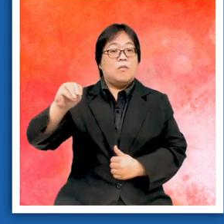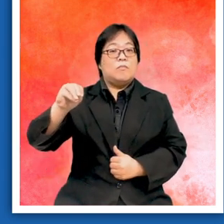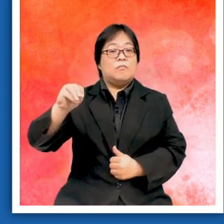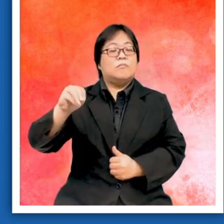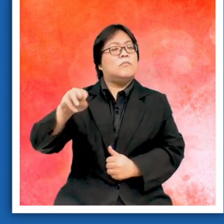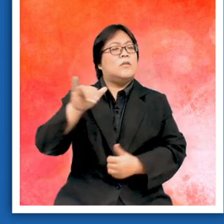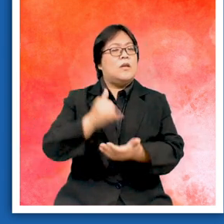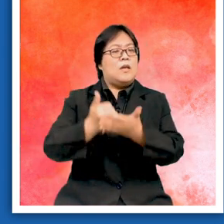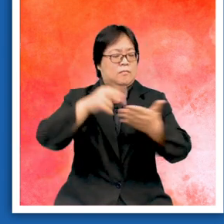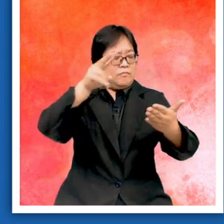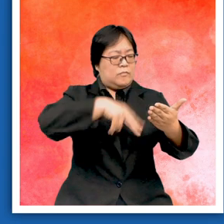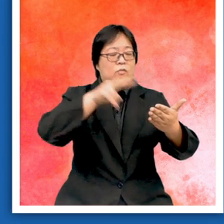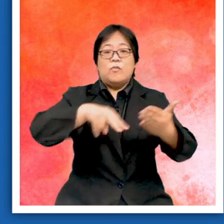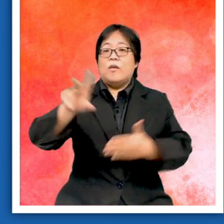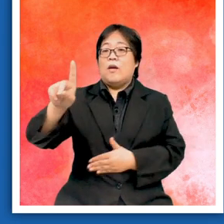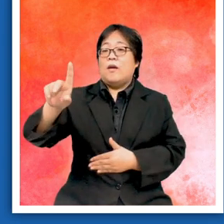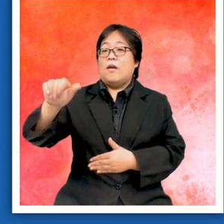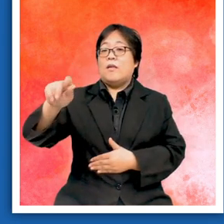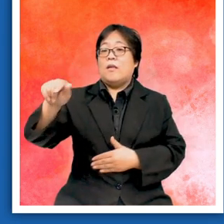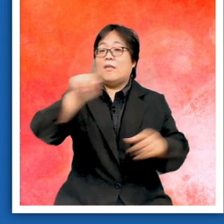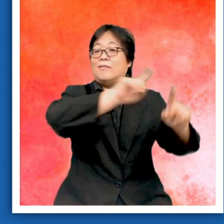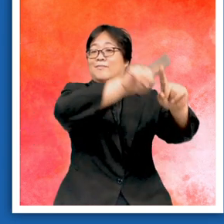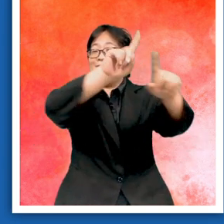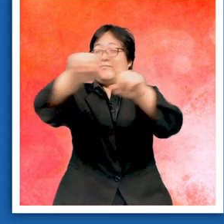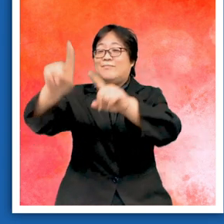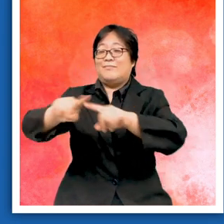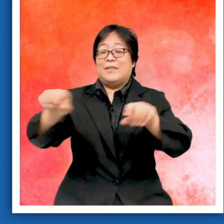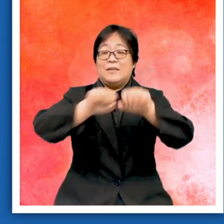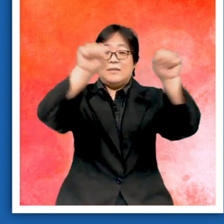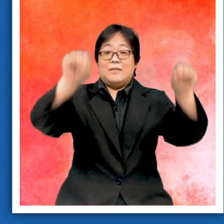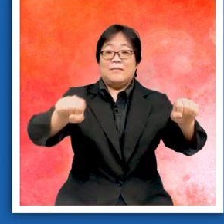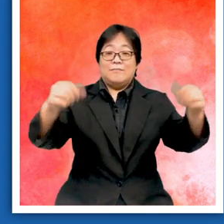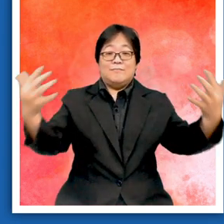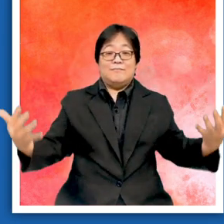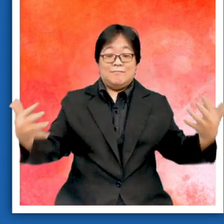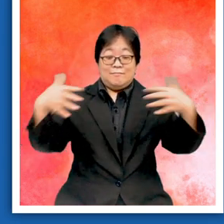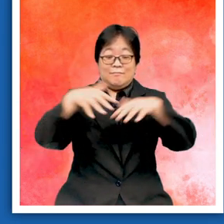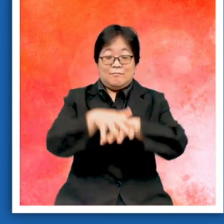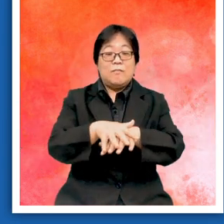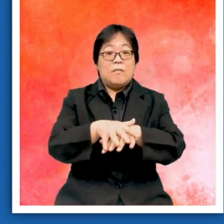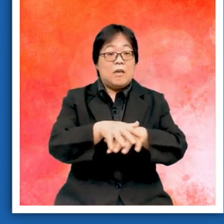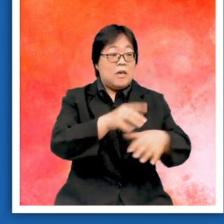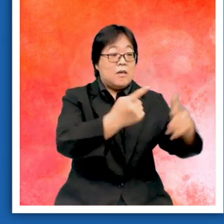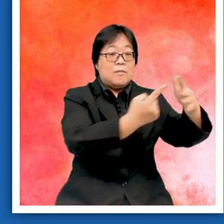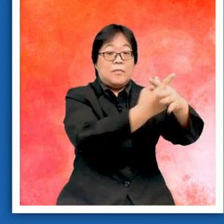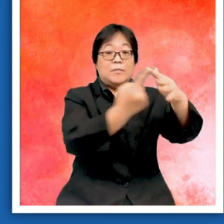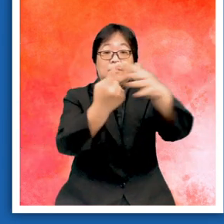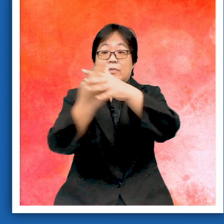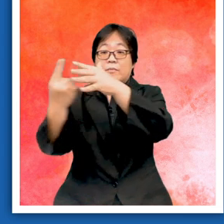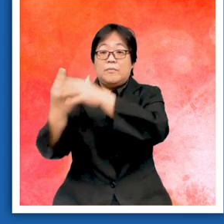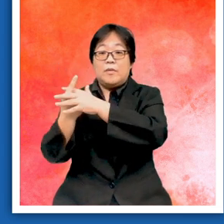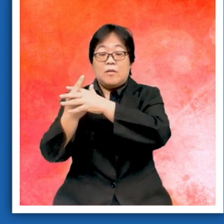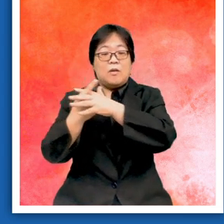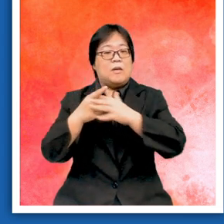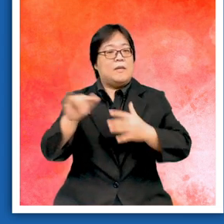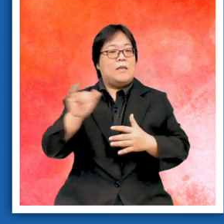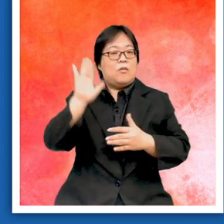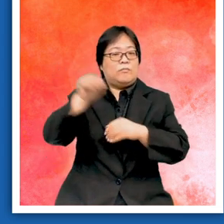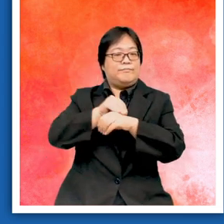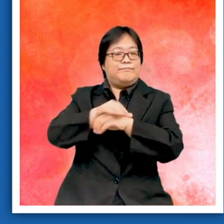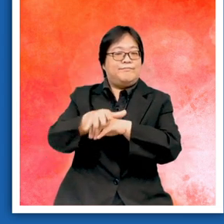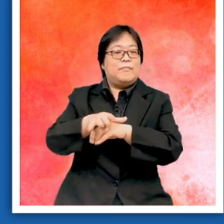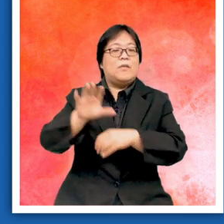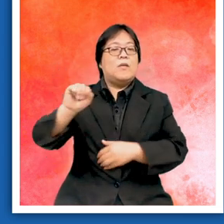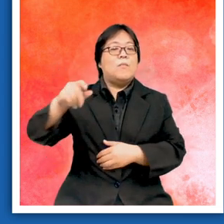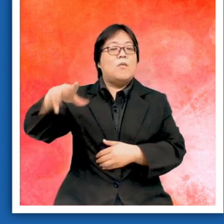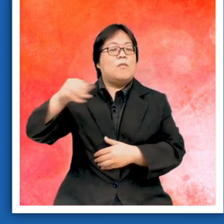The Spectrum platform reads the data from all these applications, and any issues from any of them will affect what students